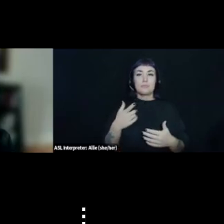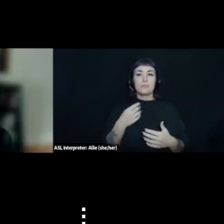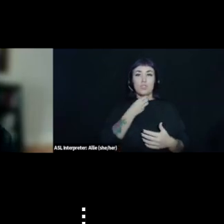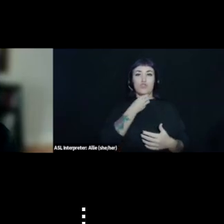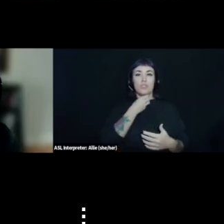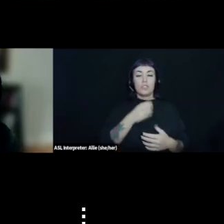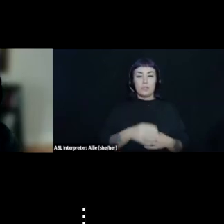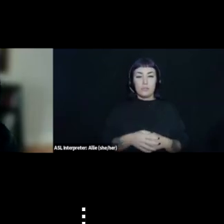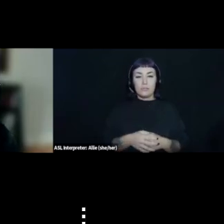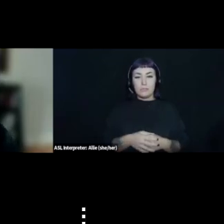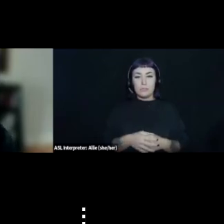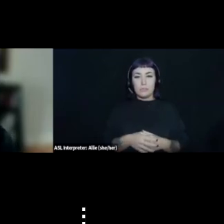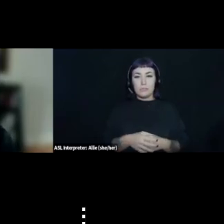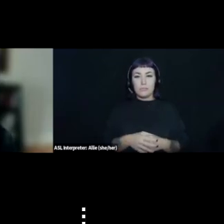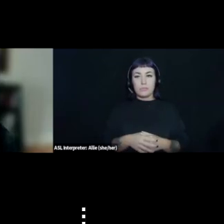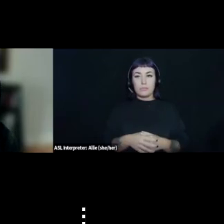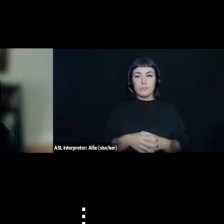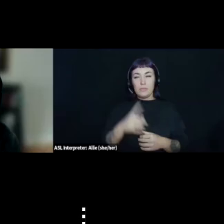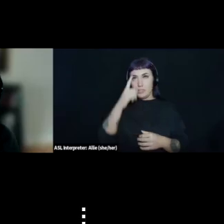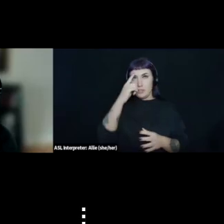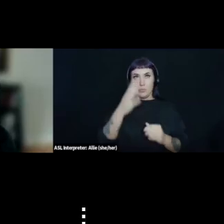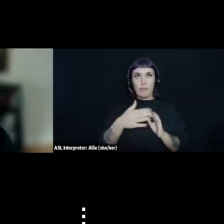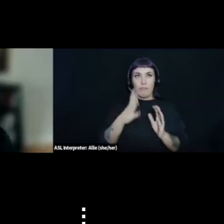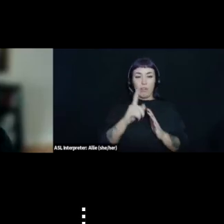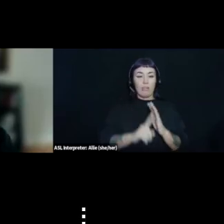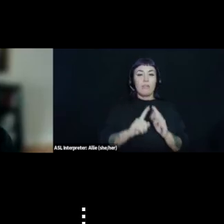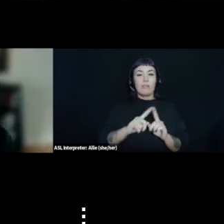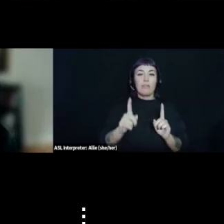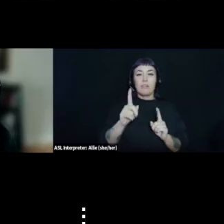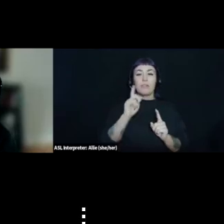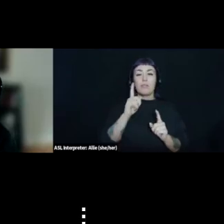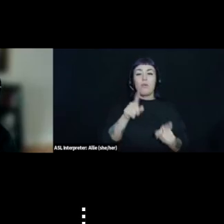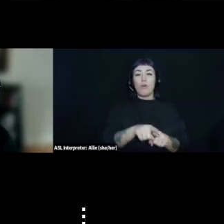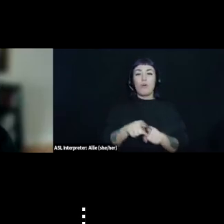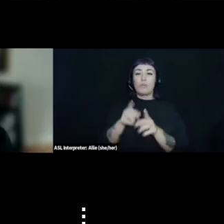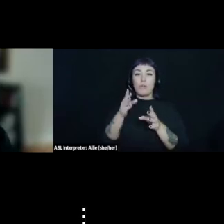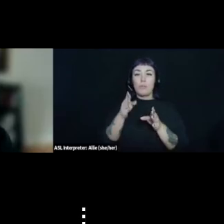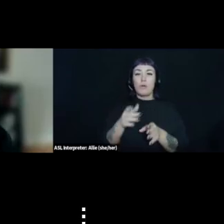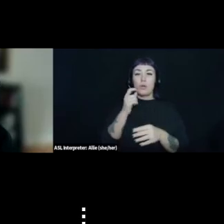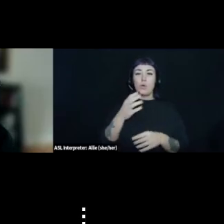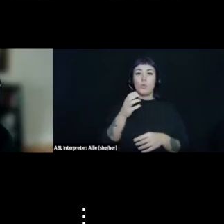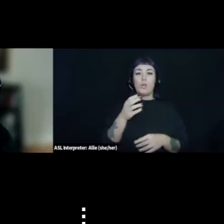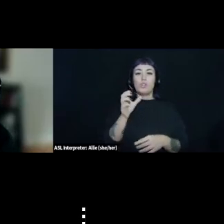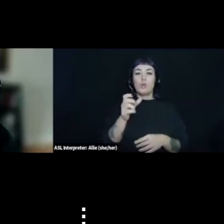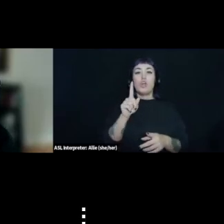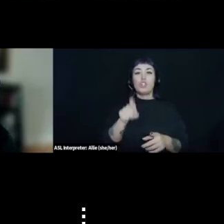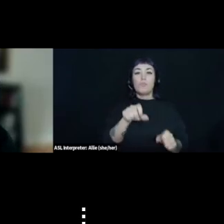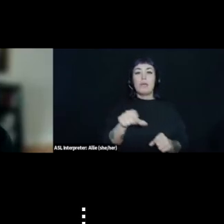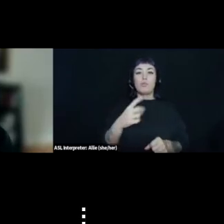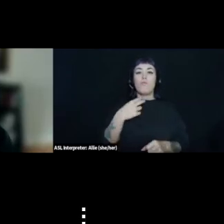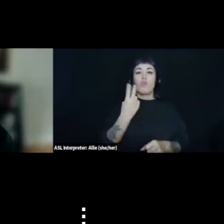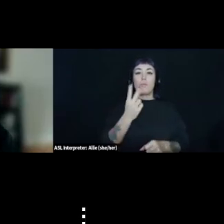constriction, sorry, brain fart. And also the person that is being choked should be able to verbally